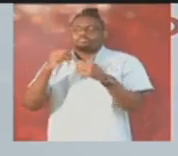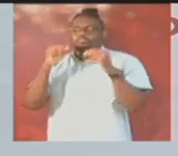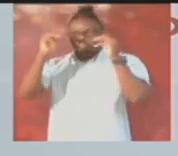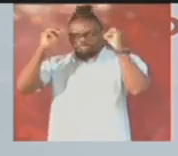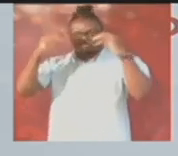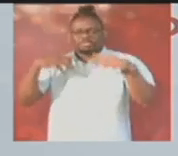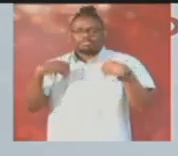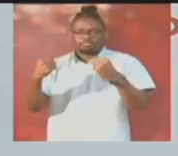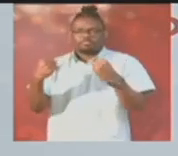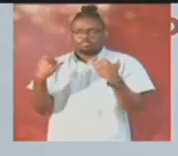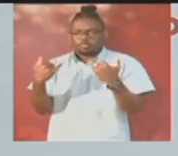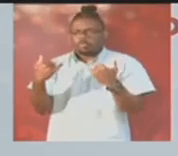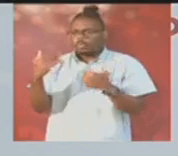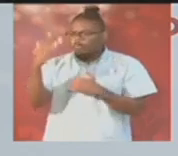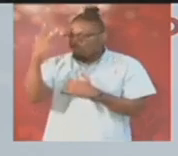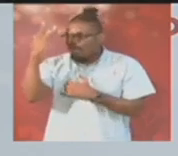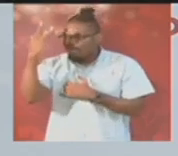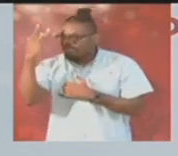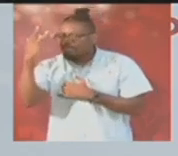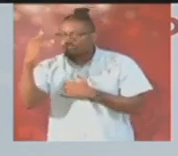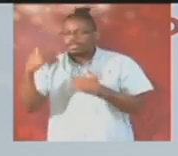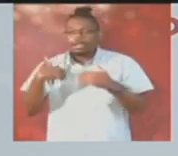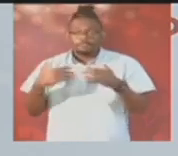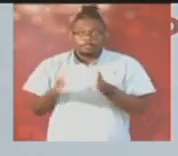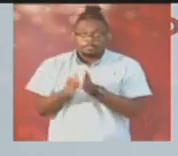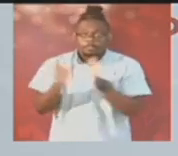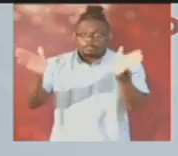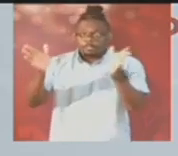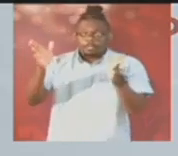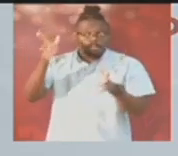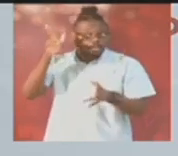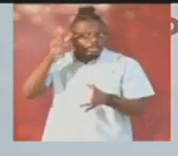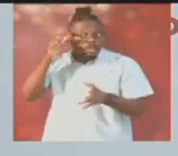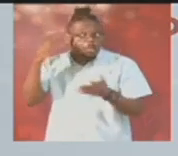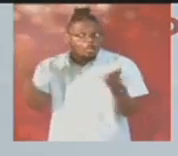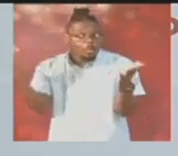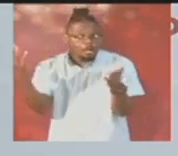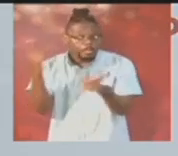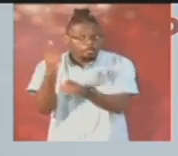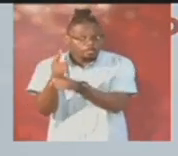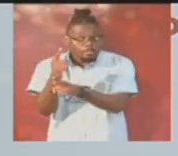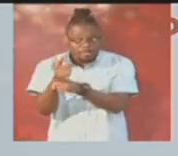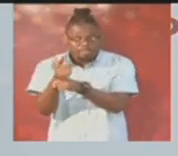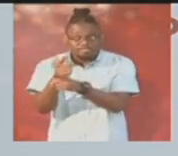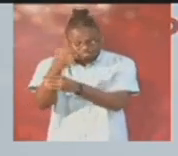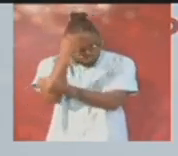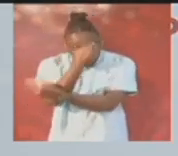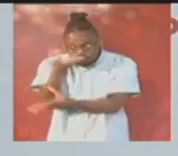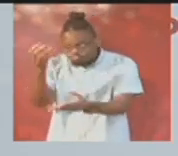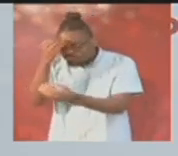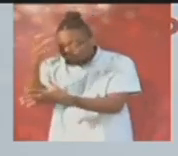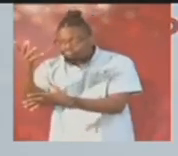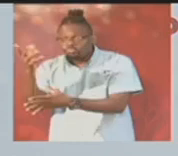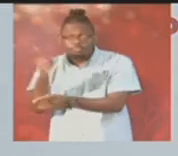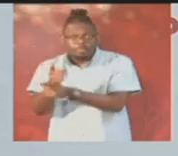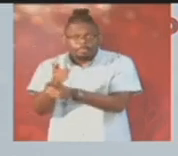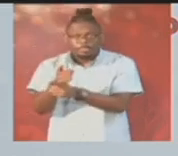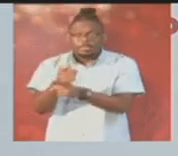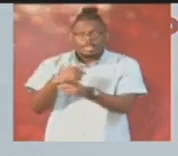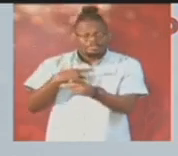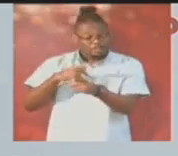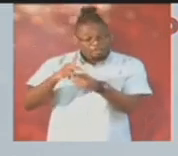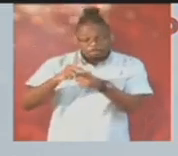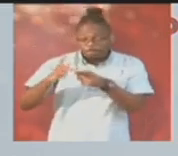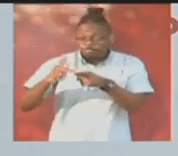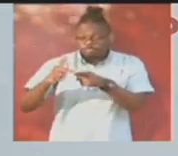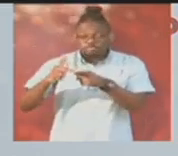intended for you, the public, to hear directly from the medical subject matter experts themselves. We remain committed to providing